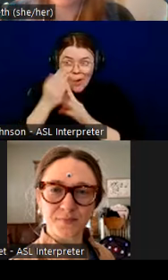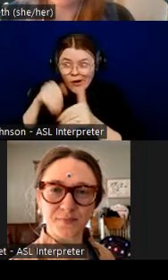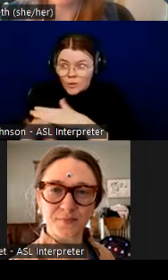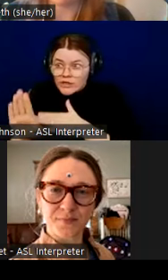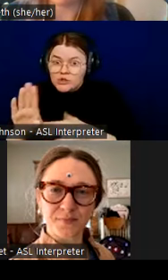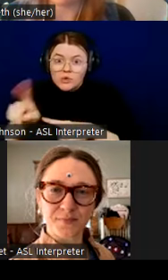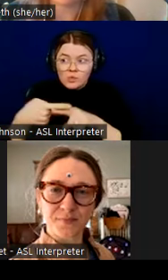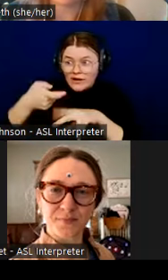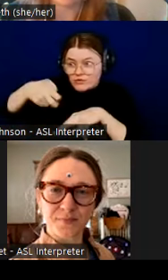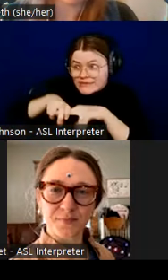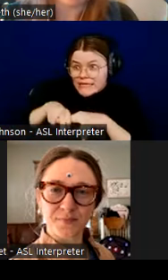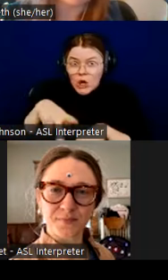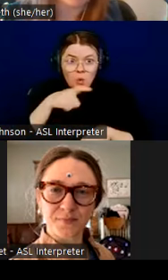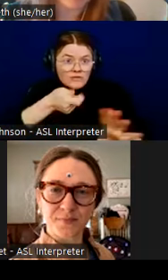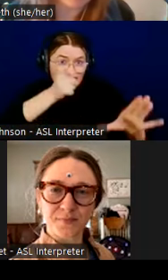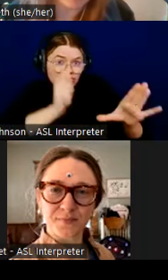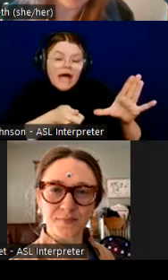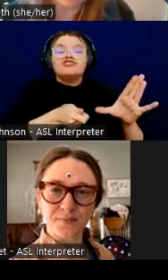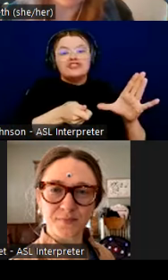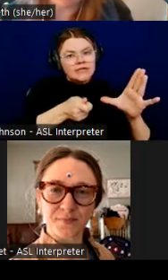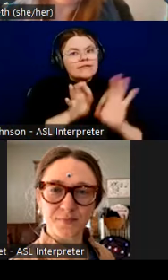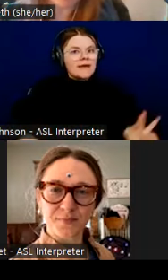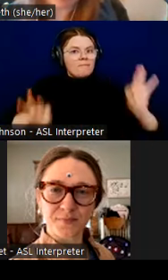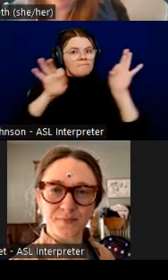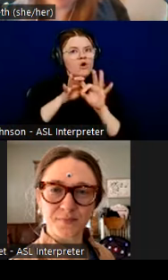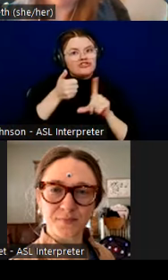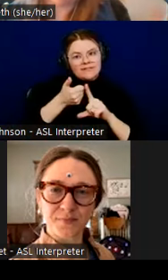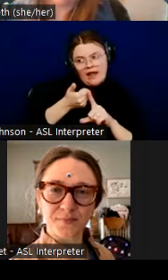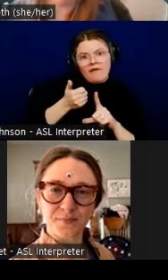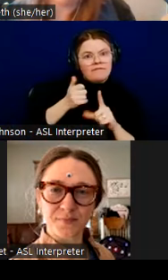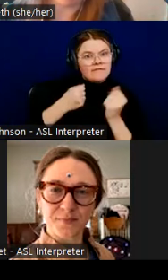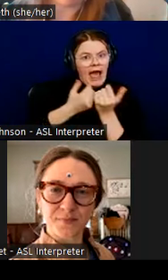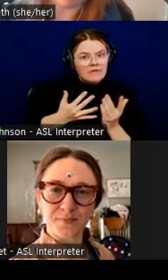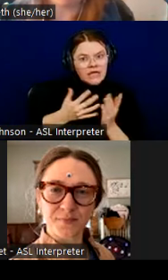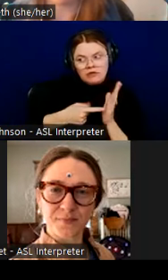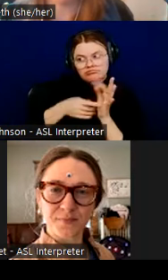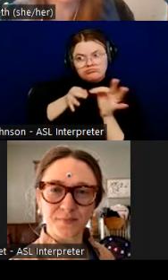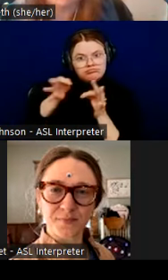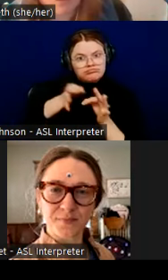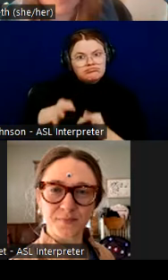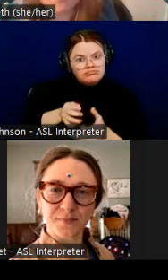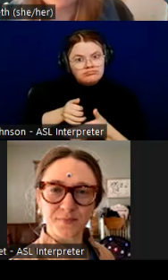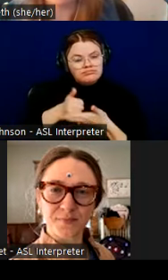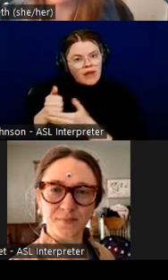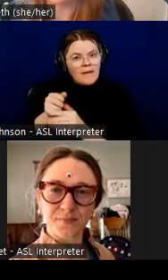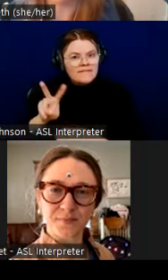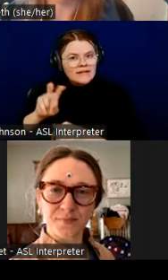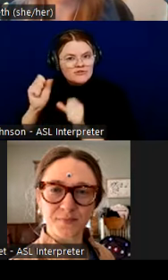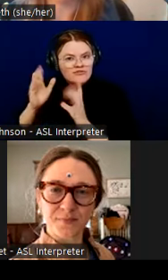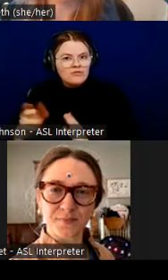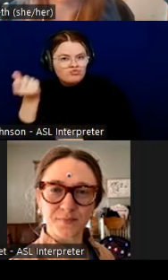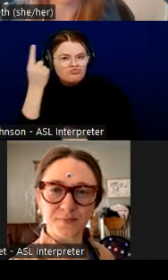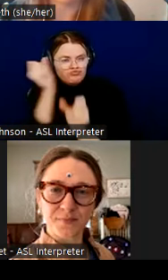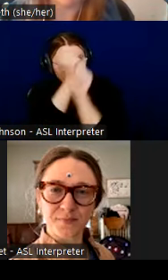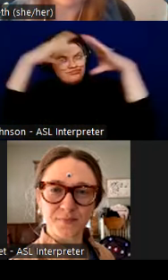judge. And as an advocate, you might already know this, you might already know that stuff. But if you